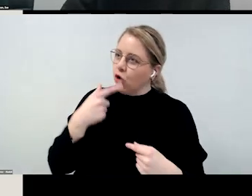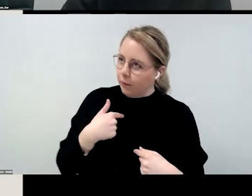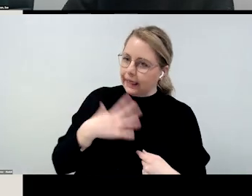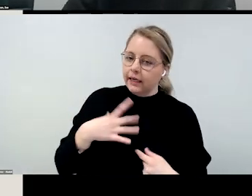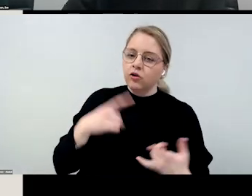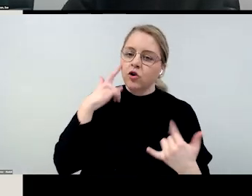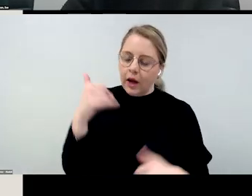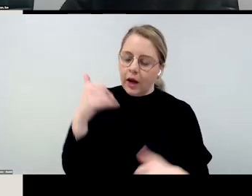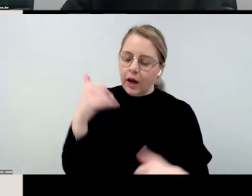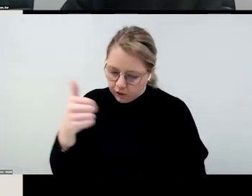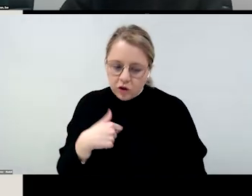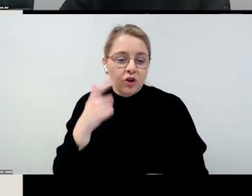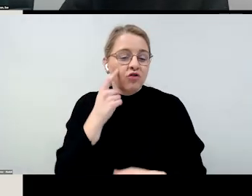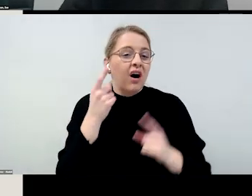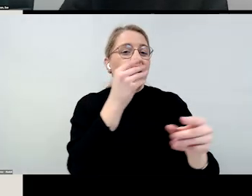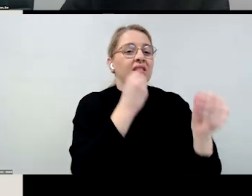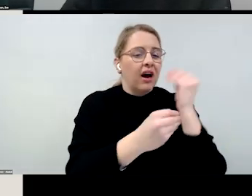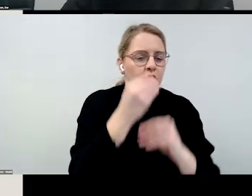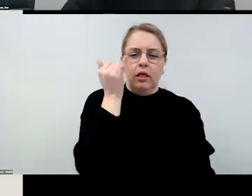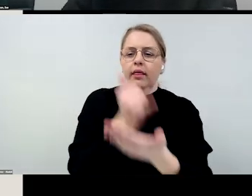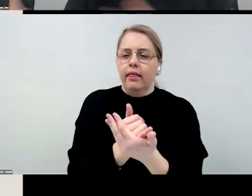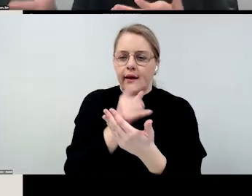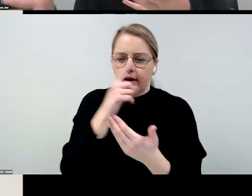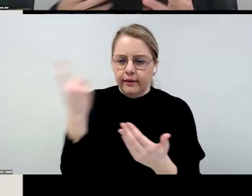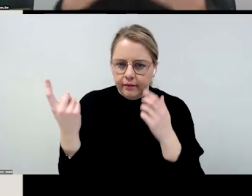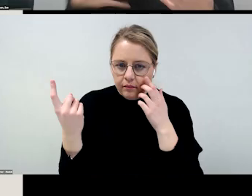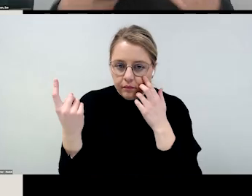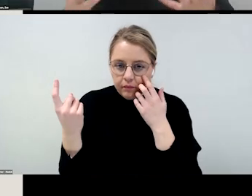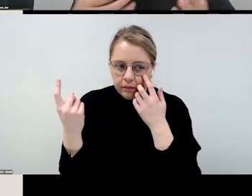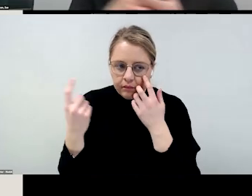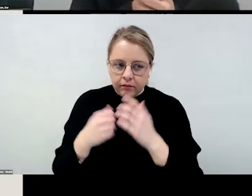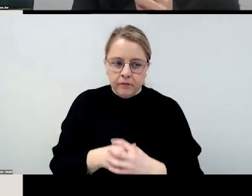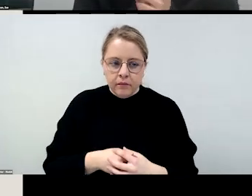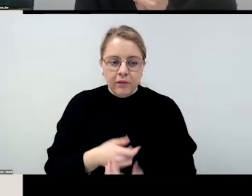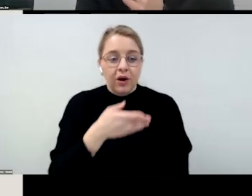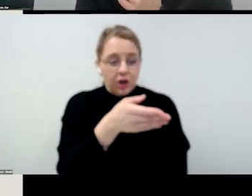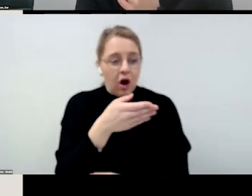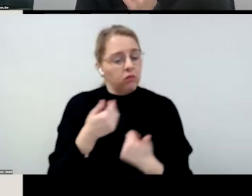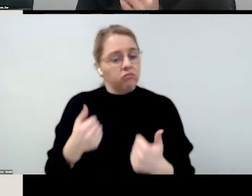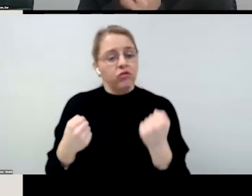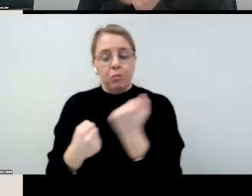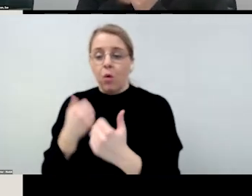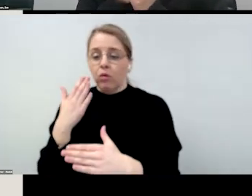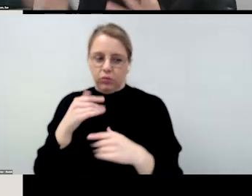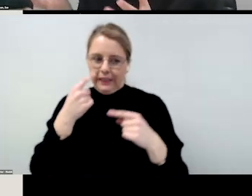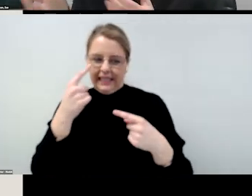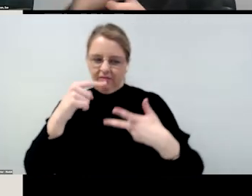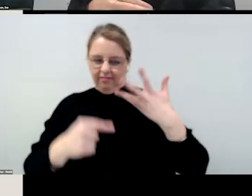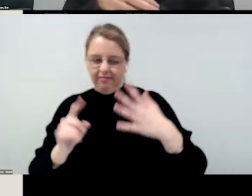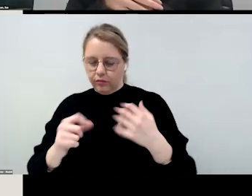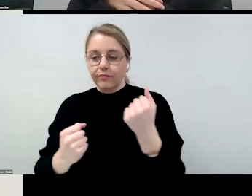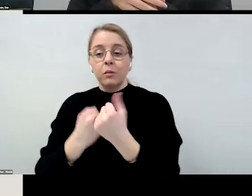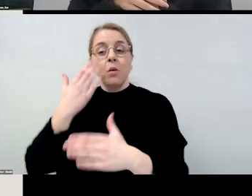So the first thing we notice in this part of the story is that the support worker has actually managed to change their hours so that they can